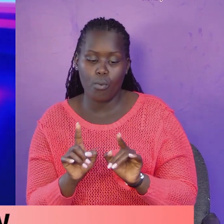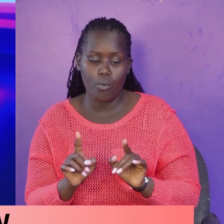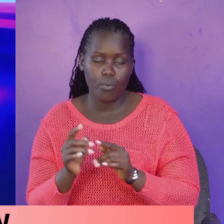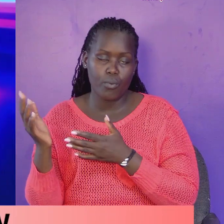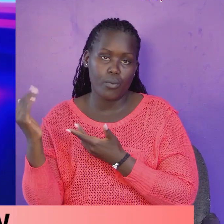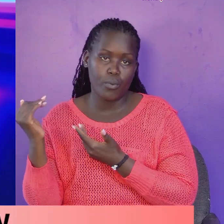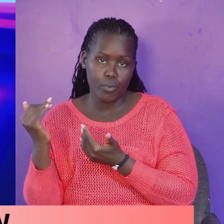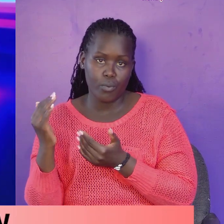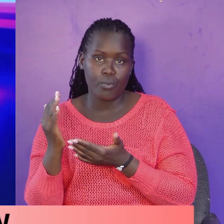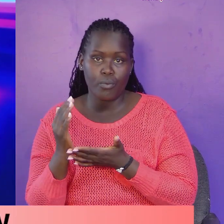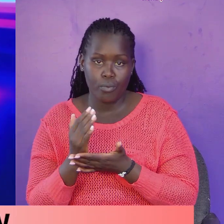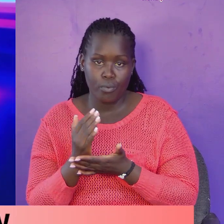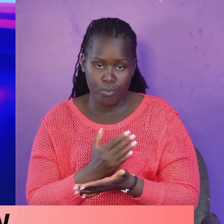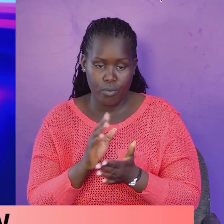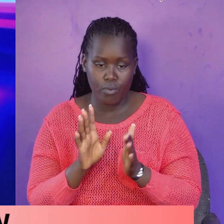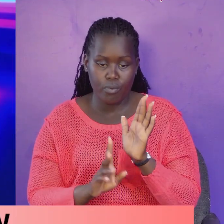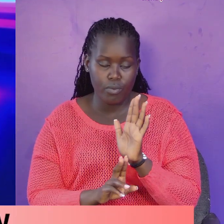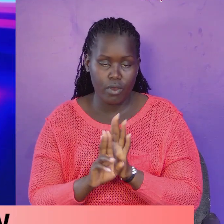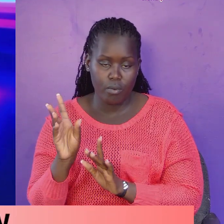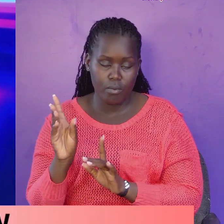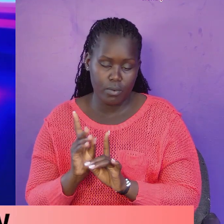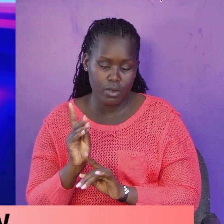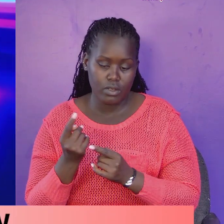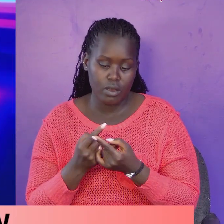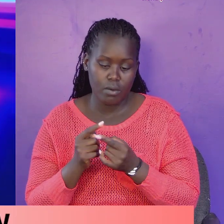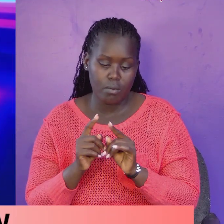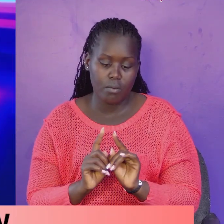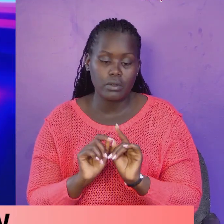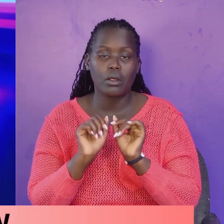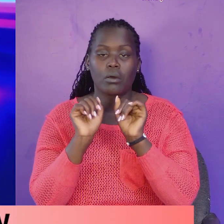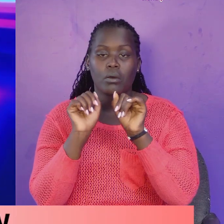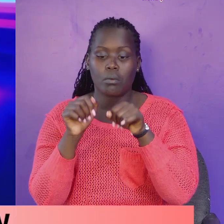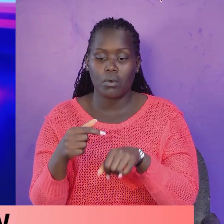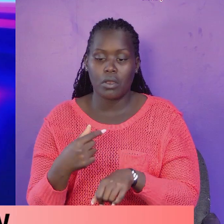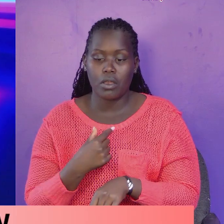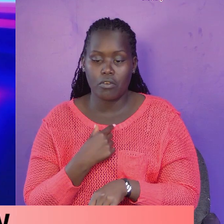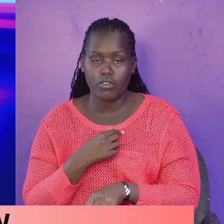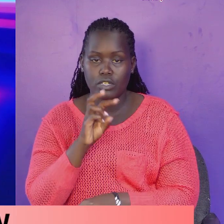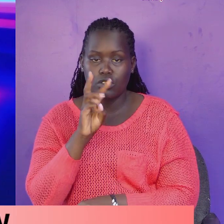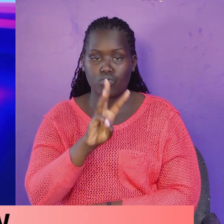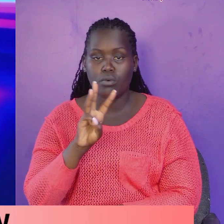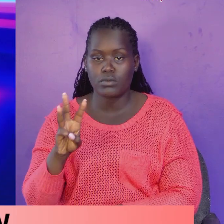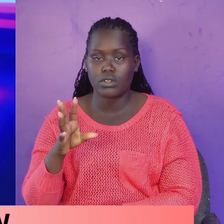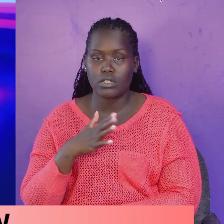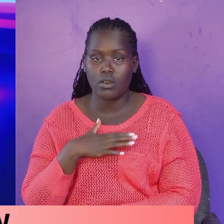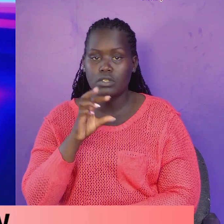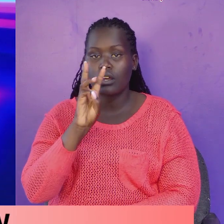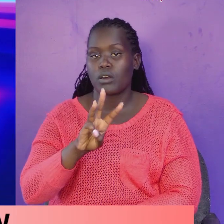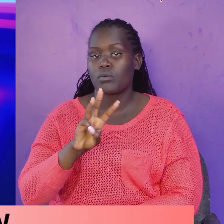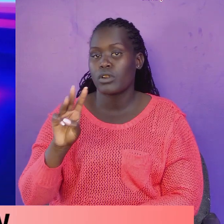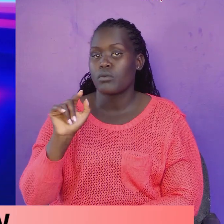expect some of the updates. But of course, you can visit our website,